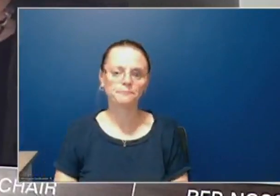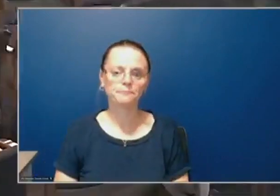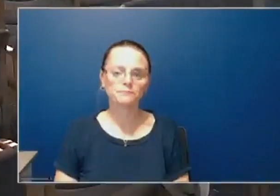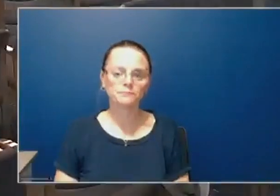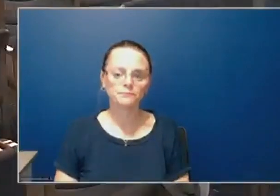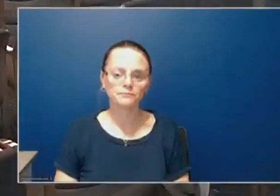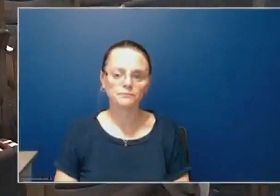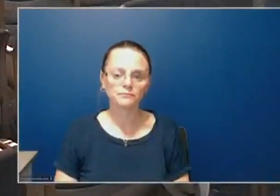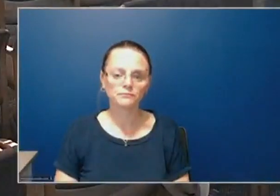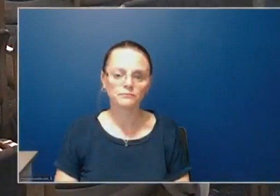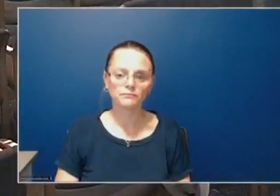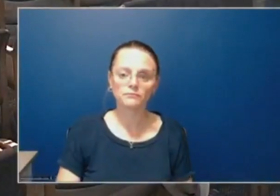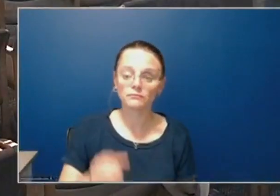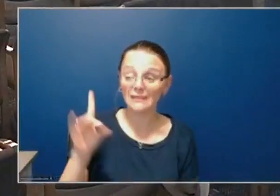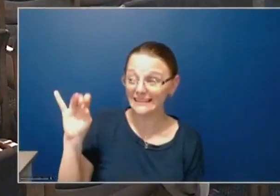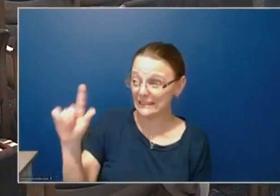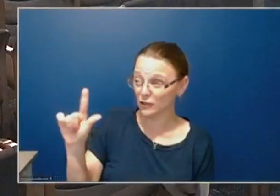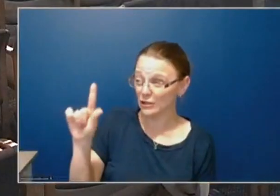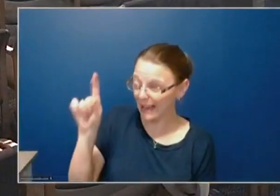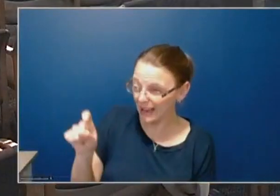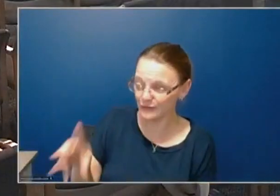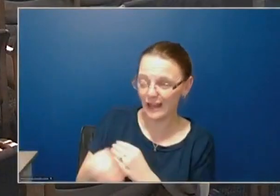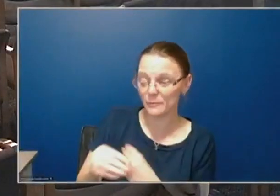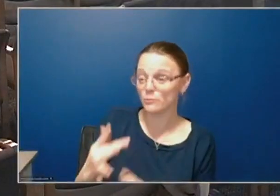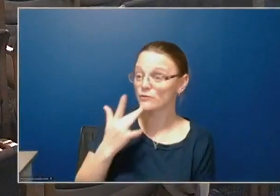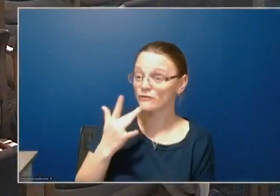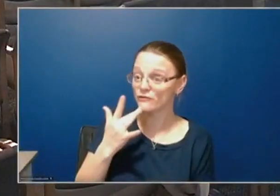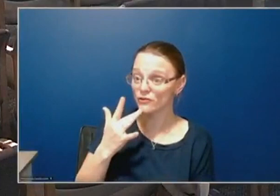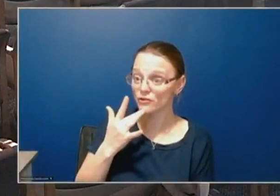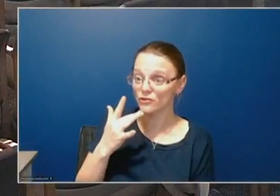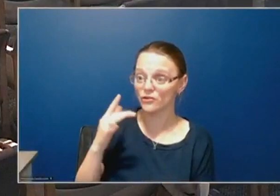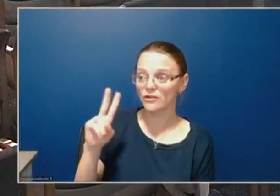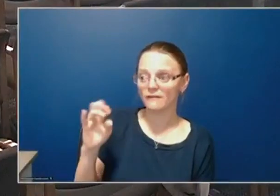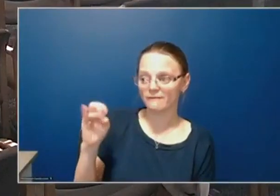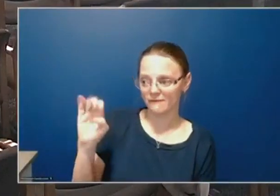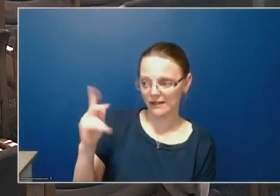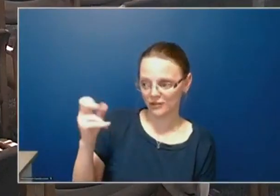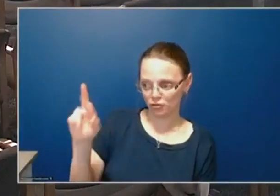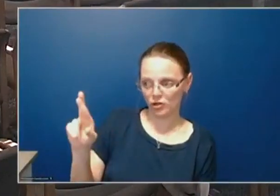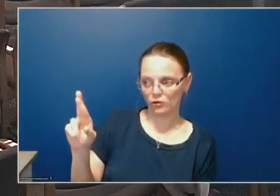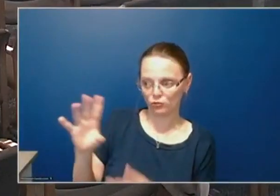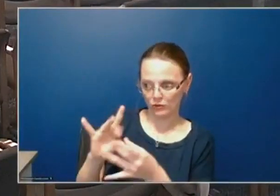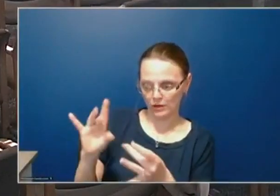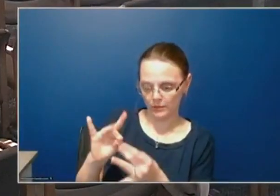Representative Deal, do you have something really burning you need to say? Because I would prefer to let your vice chair have the last word.